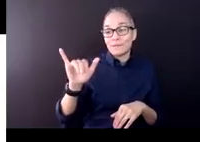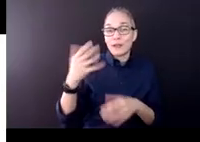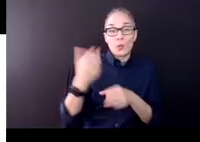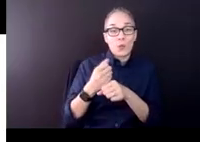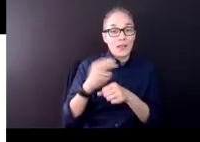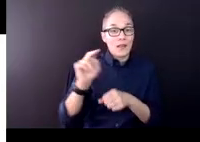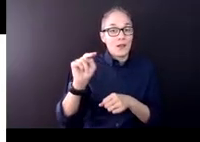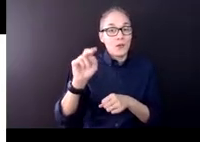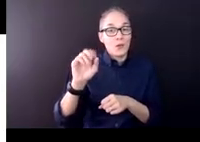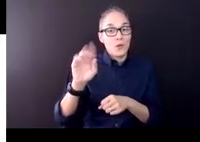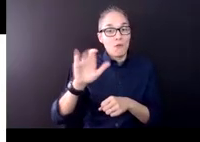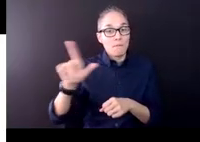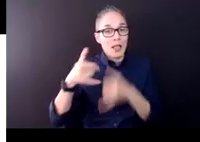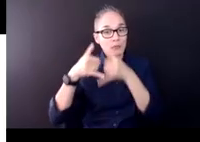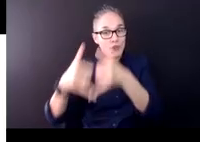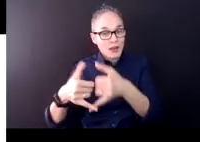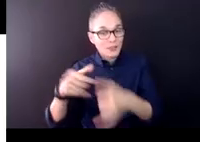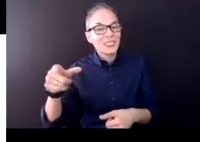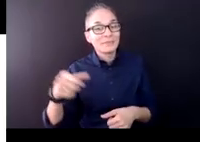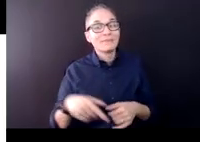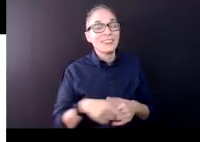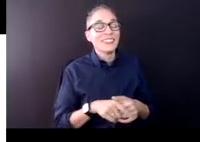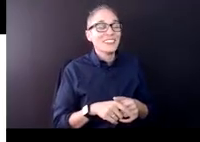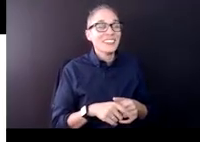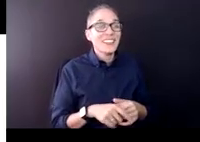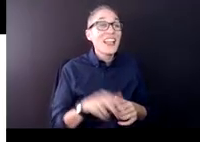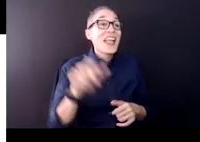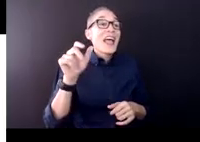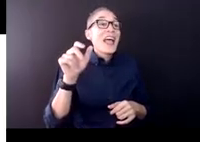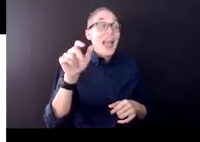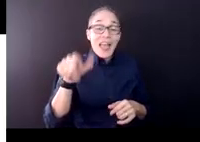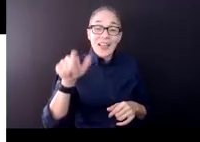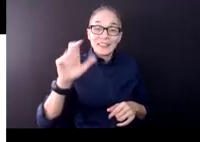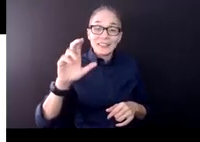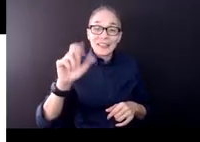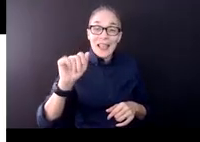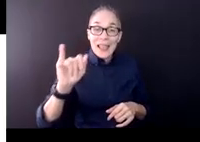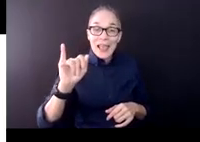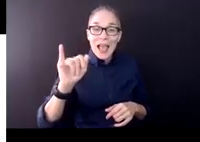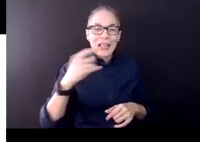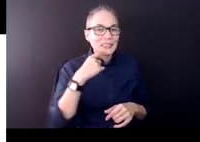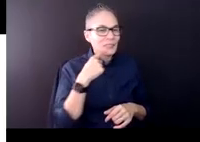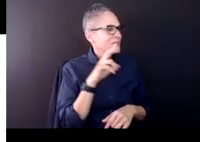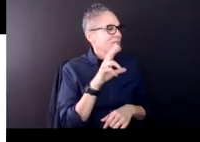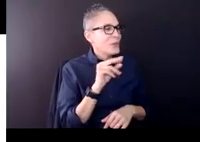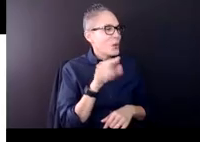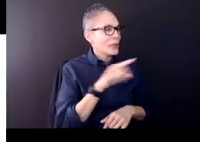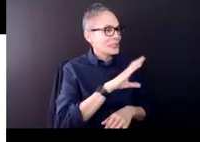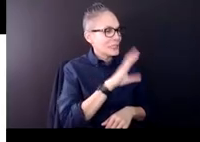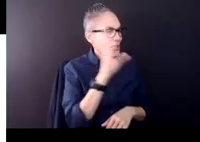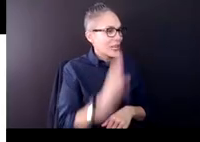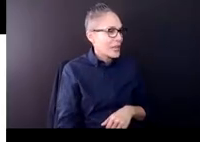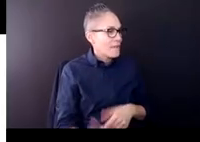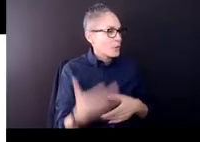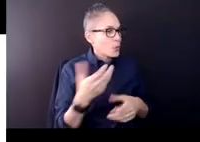Nobel Prize? Uh, and the chatbot very confidently said, no, he's never won the Nobel